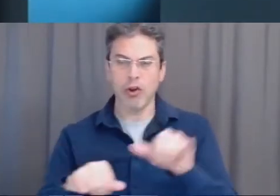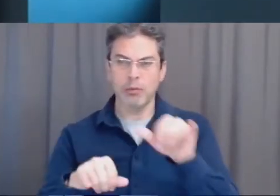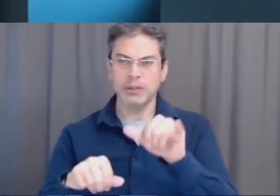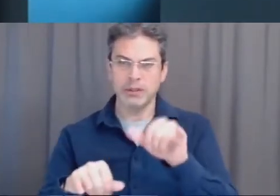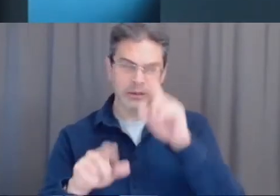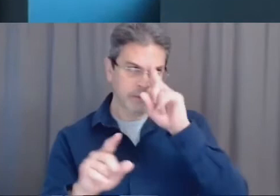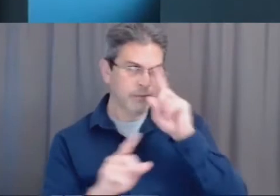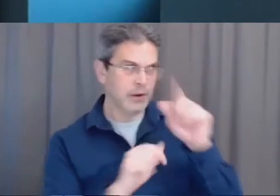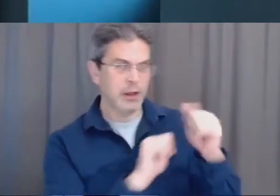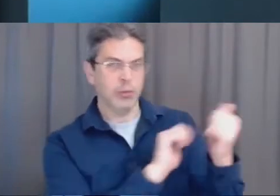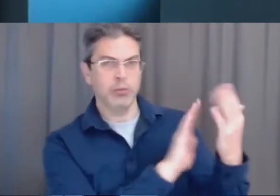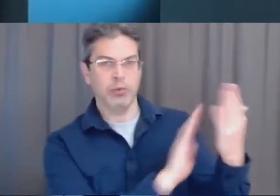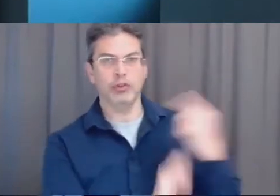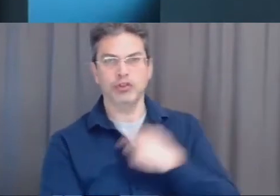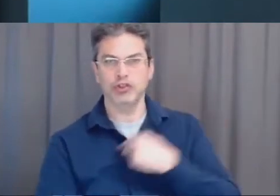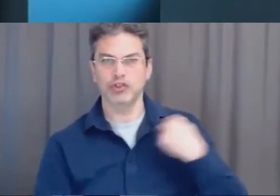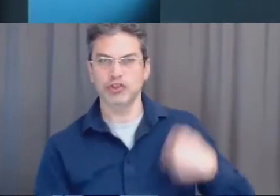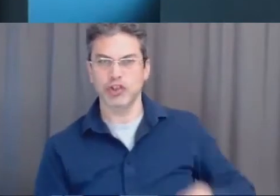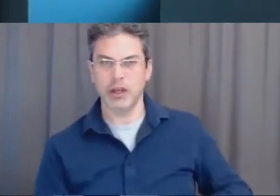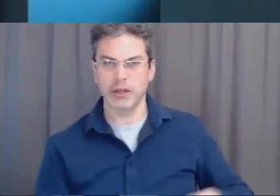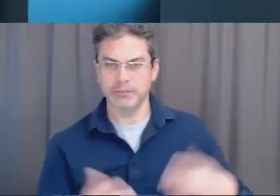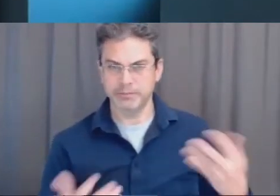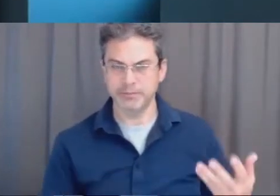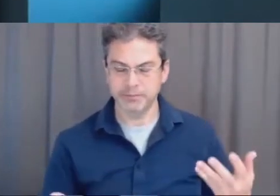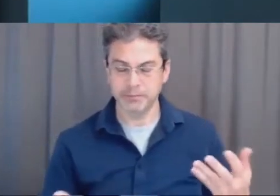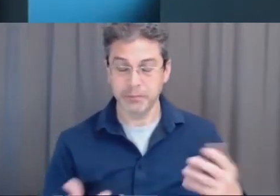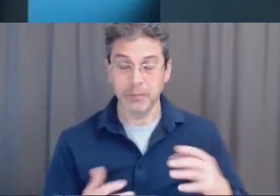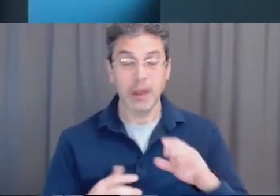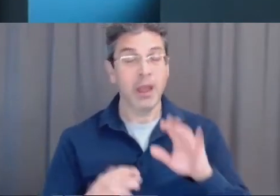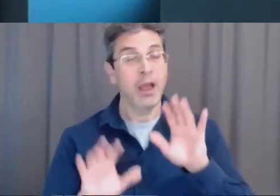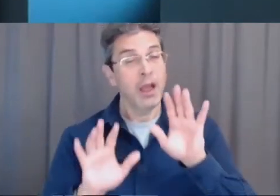for example. Having said all that, I mean,